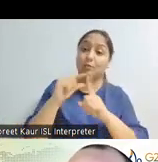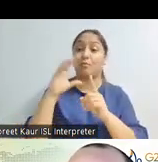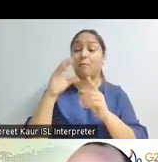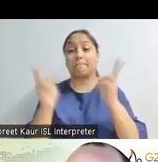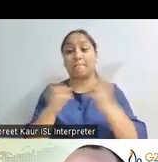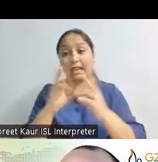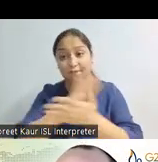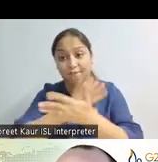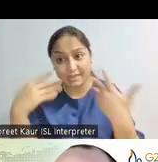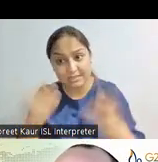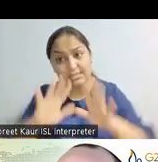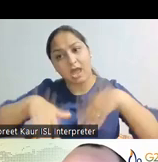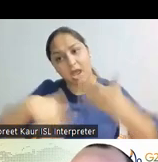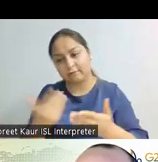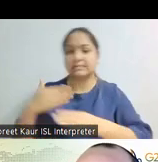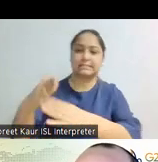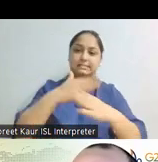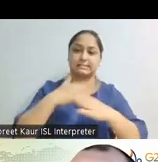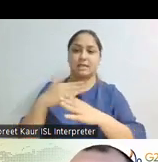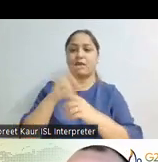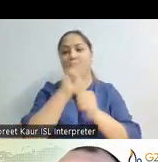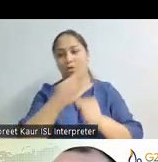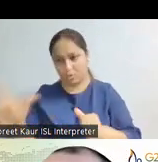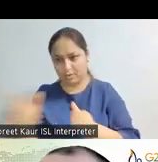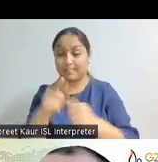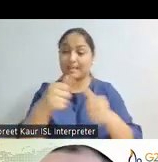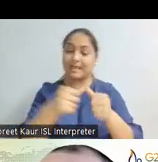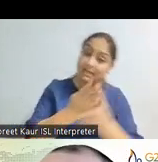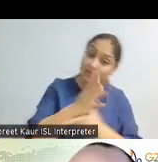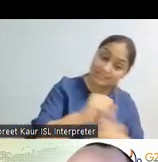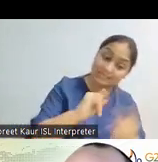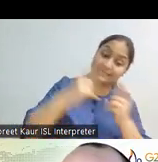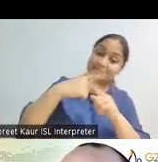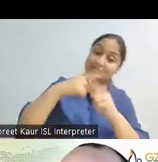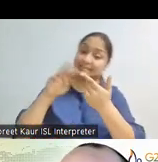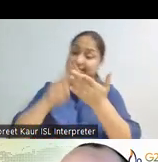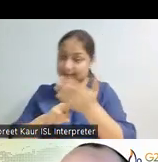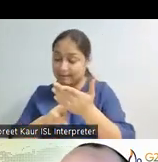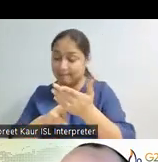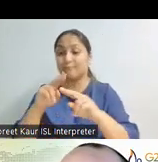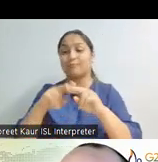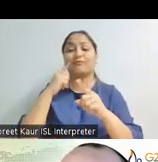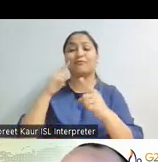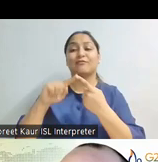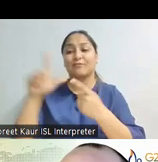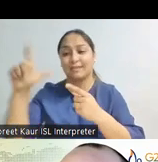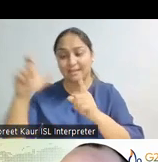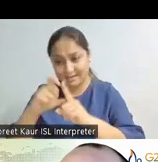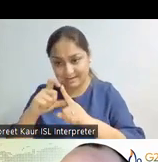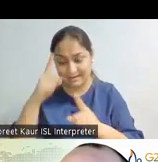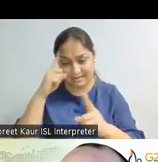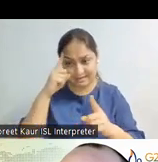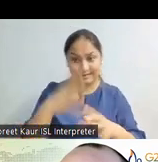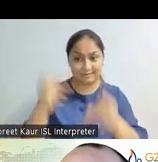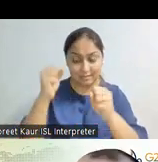first priority area, which is improving women and girls' access to education in the STEM fields, it was recommended that we invest in and